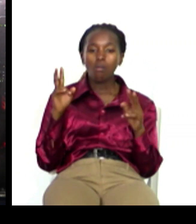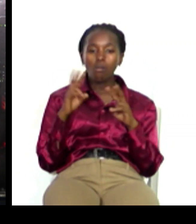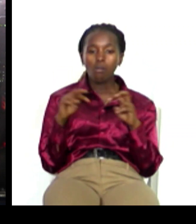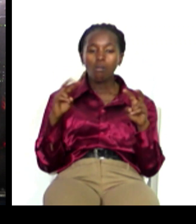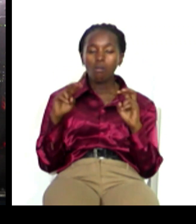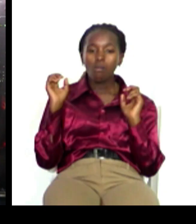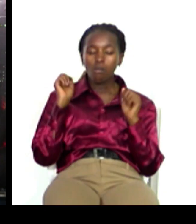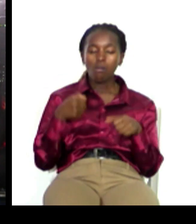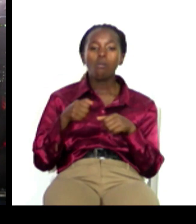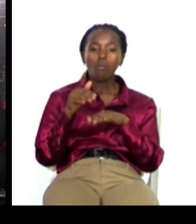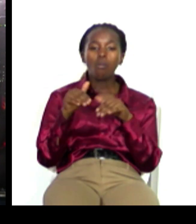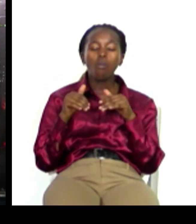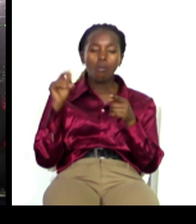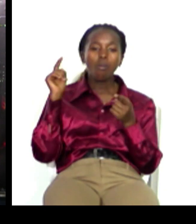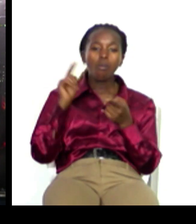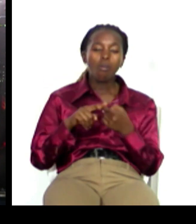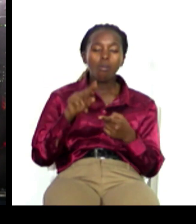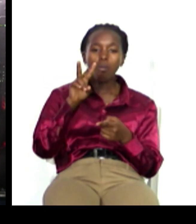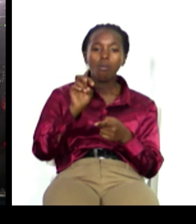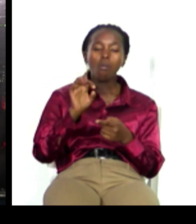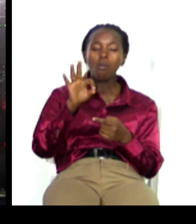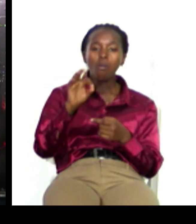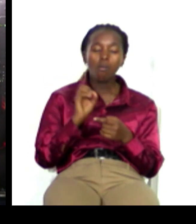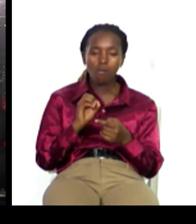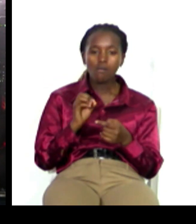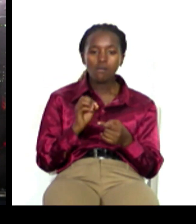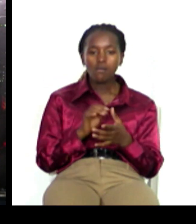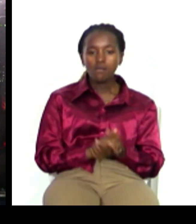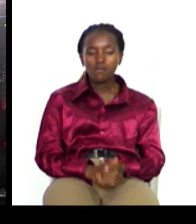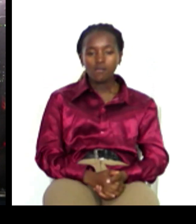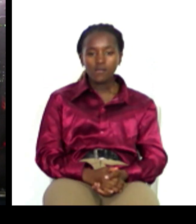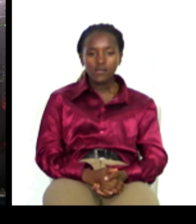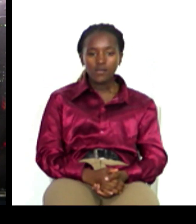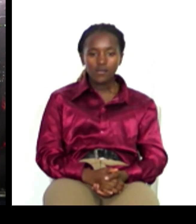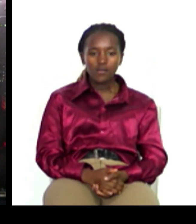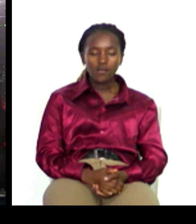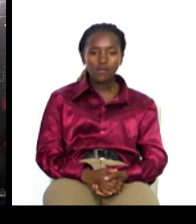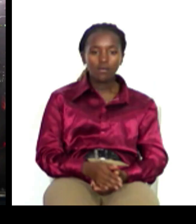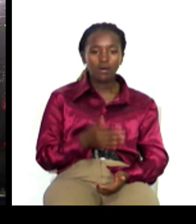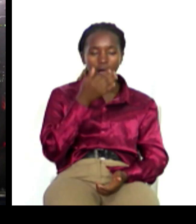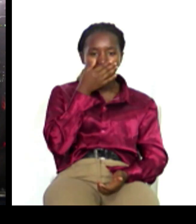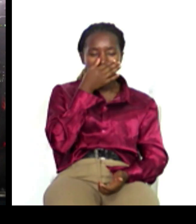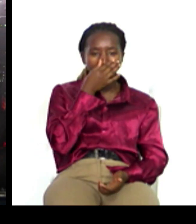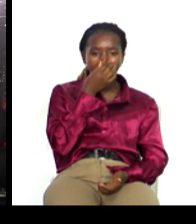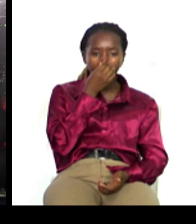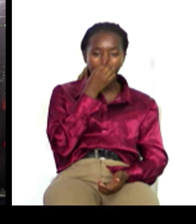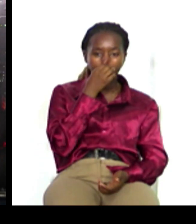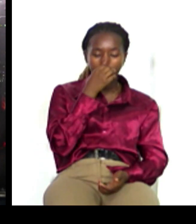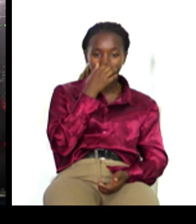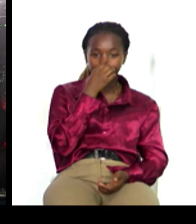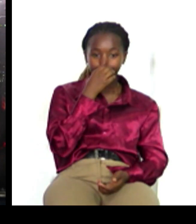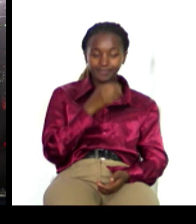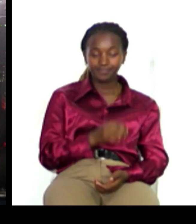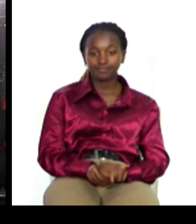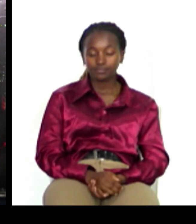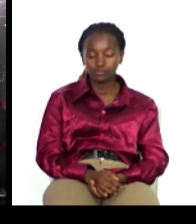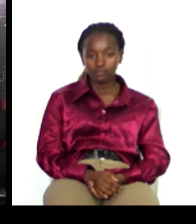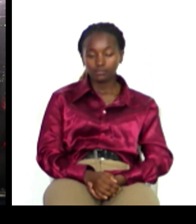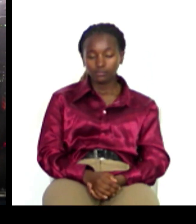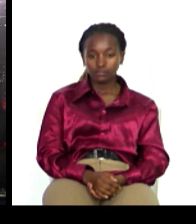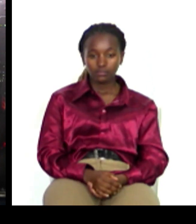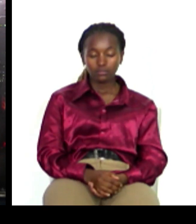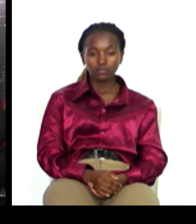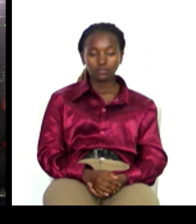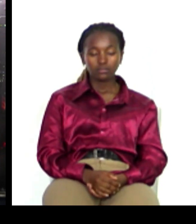Yes, up to 2030. This For does them not to start vote. immediately. It doesn't. After 5 years, you are fully Kenyan citizen. But do you